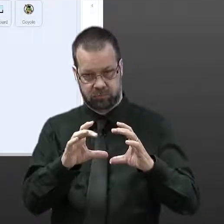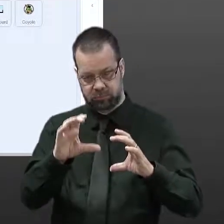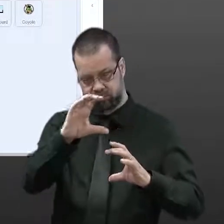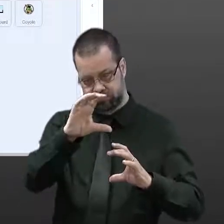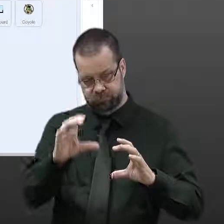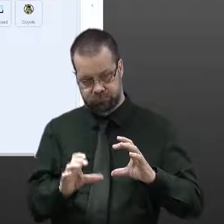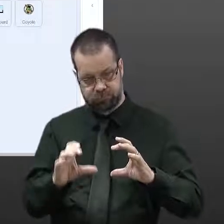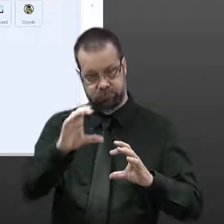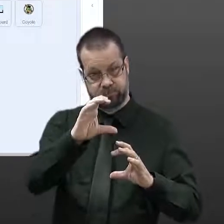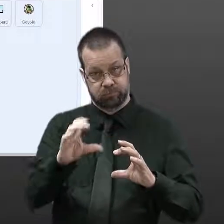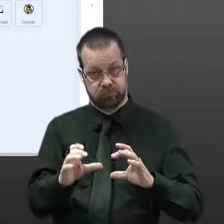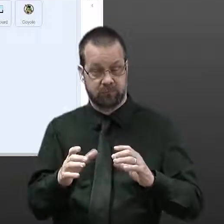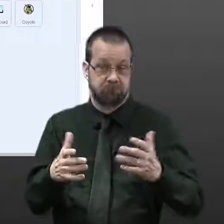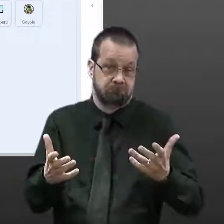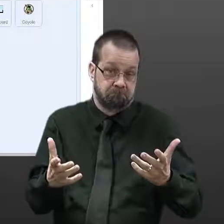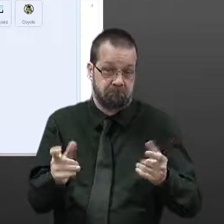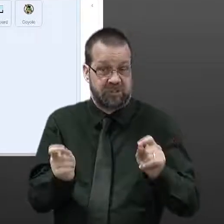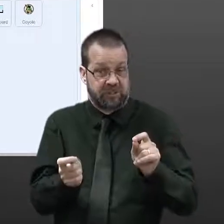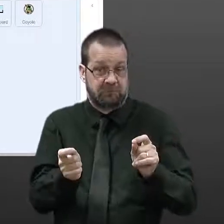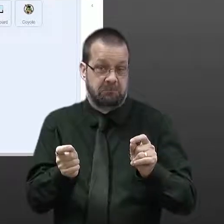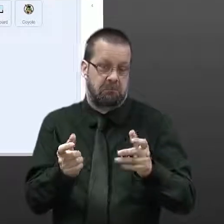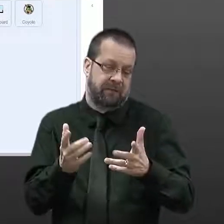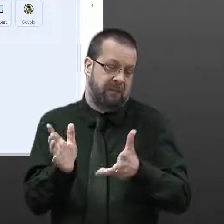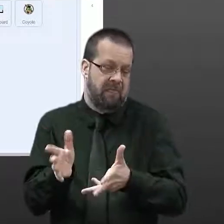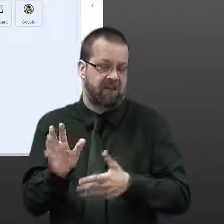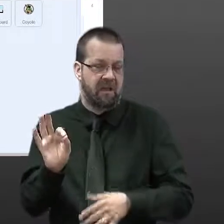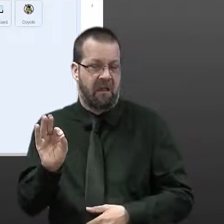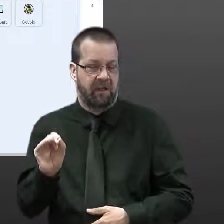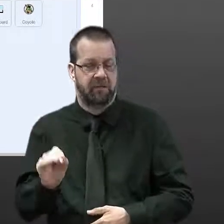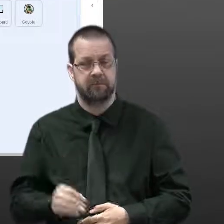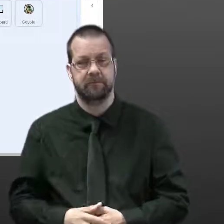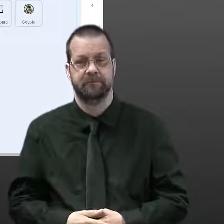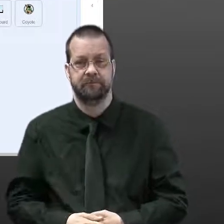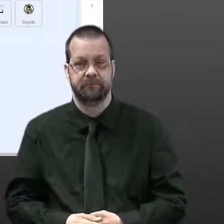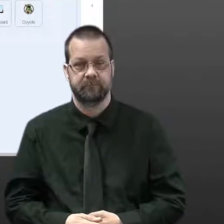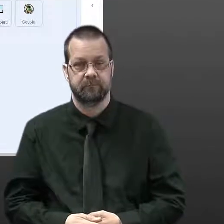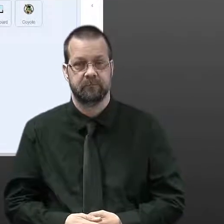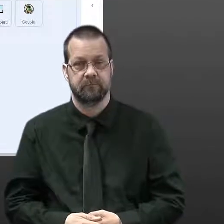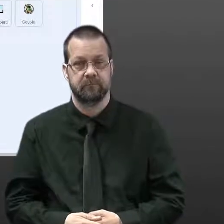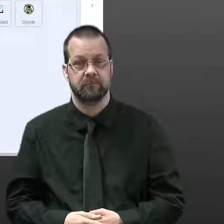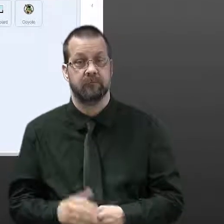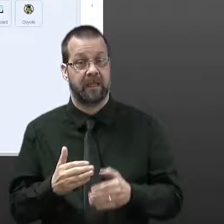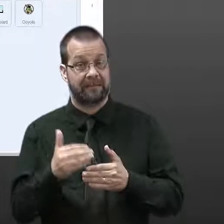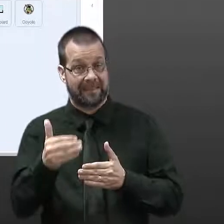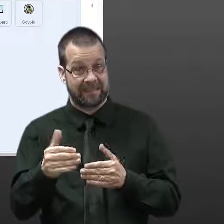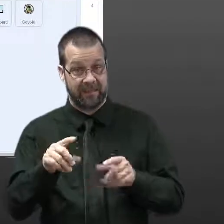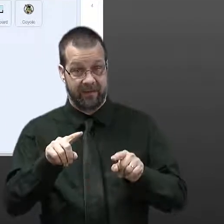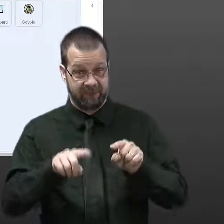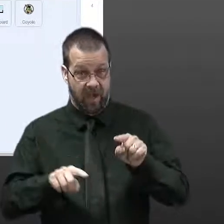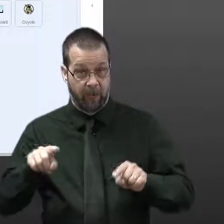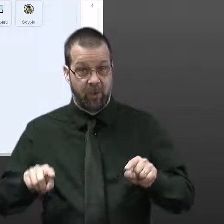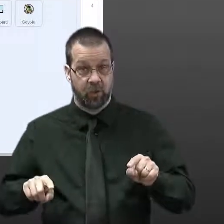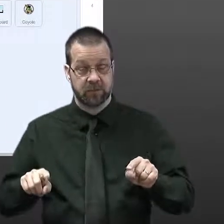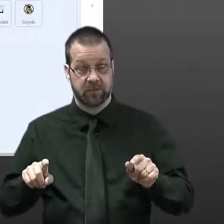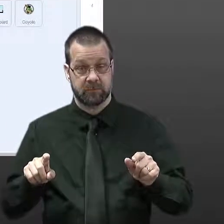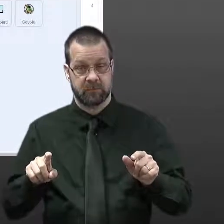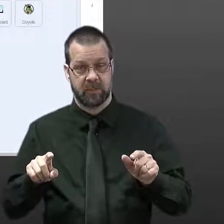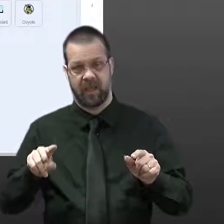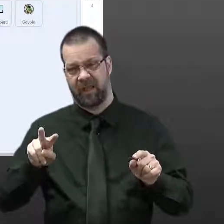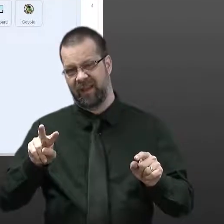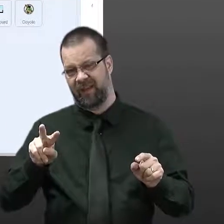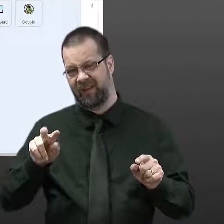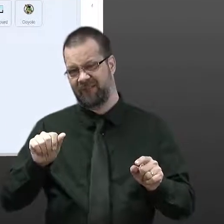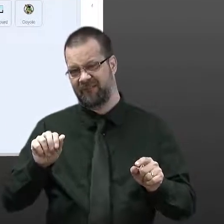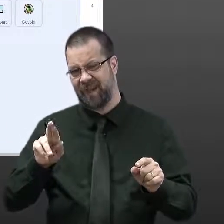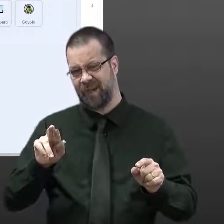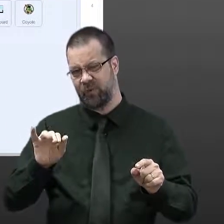you want to change the starting position for the basketball. Next thing we're going to do is head on over to the